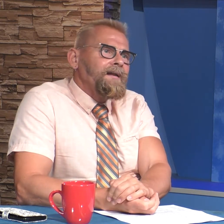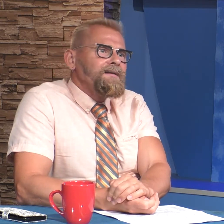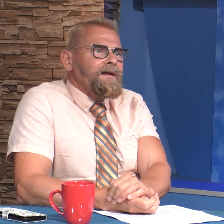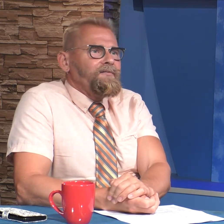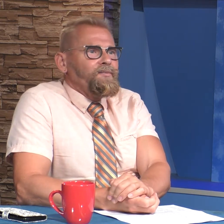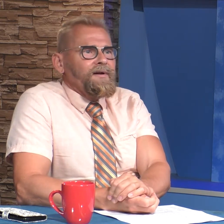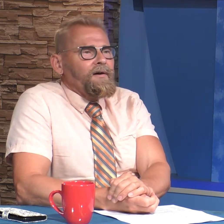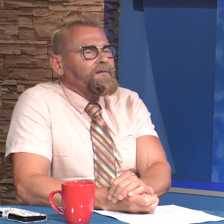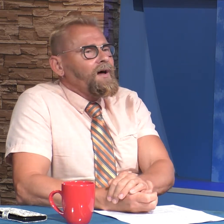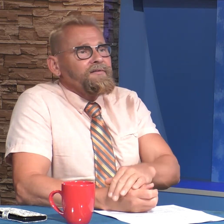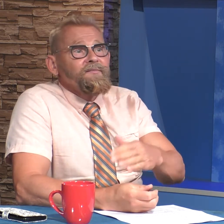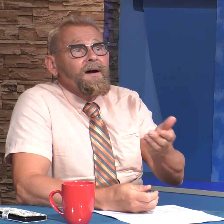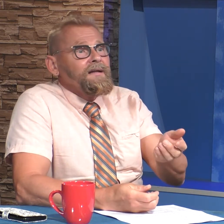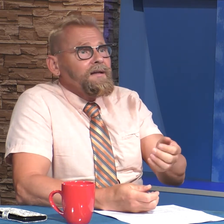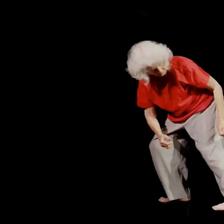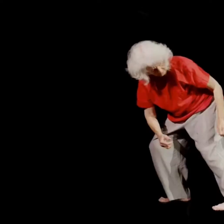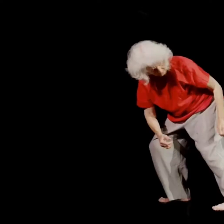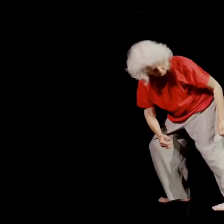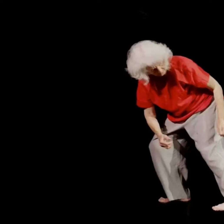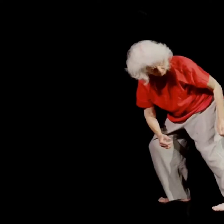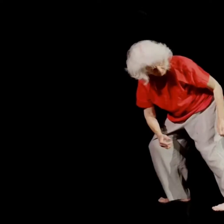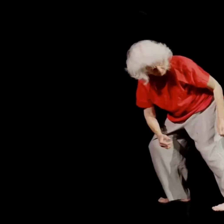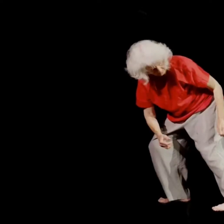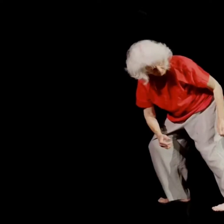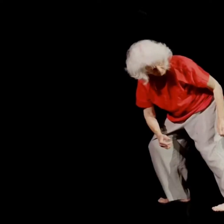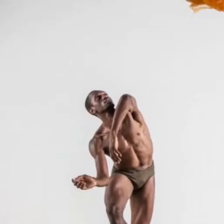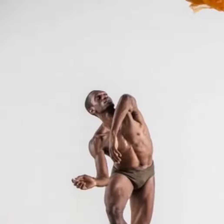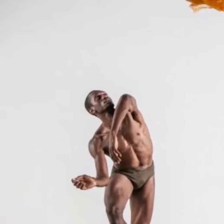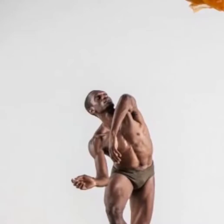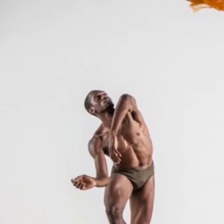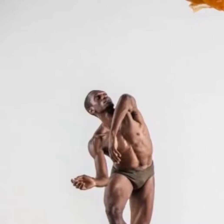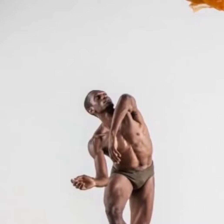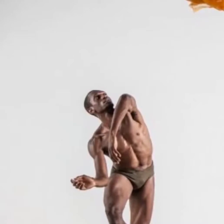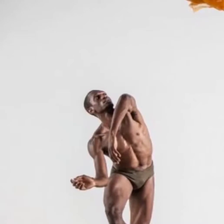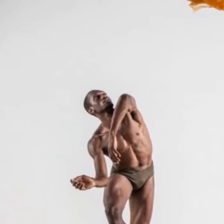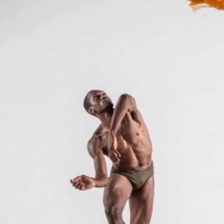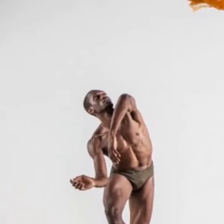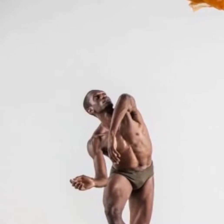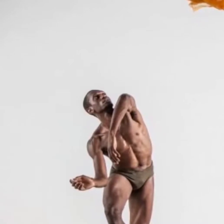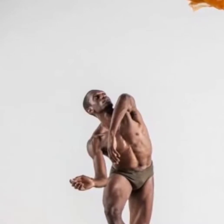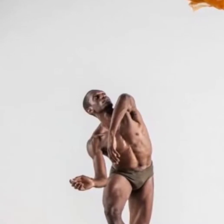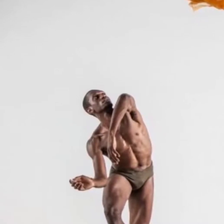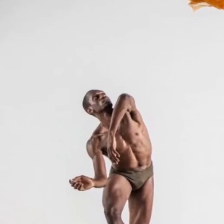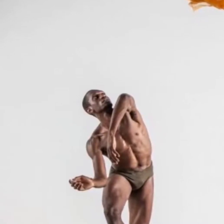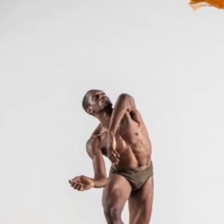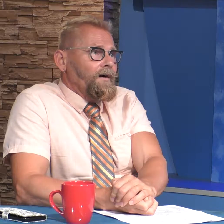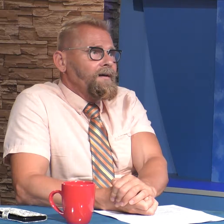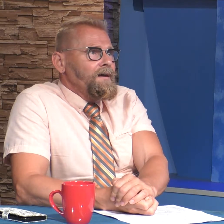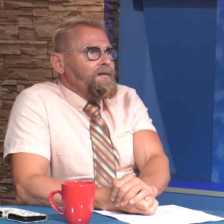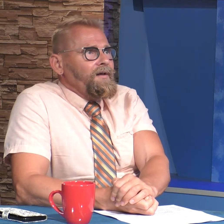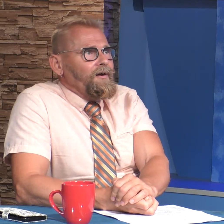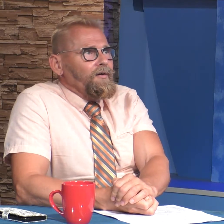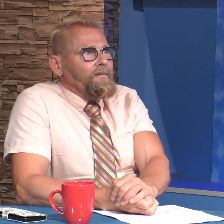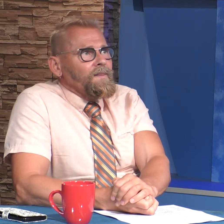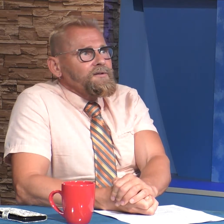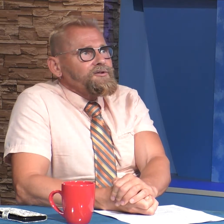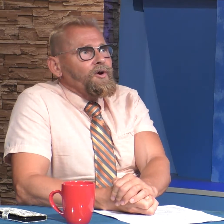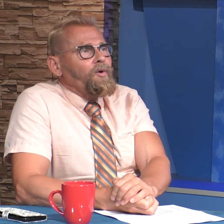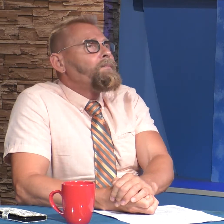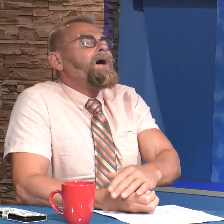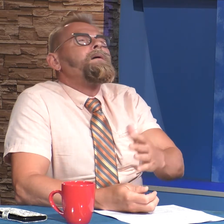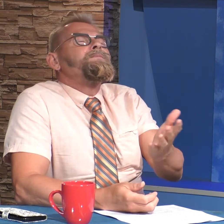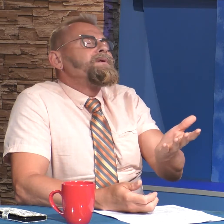for rent they've put out a lot of money to rehearse the dance presentation that's not going to happen or they're